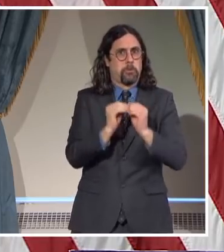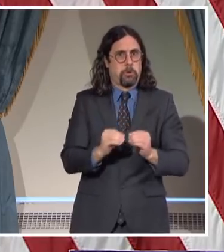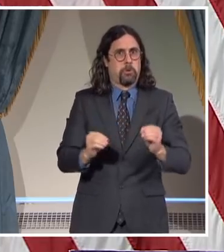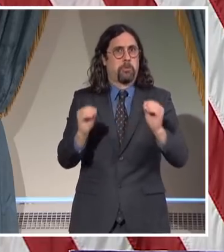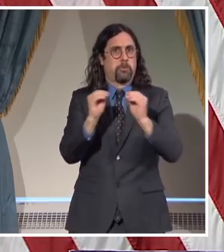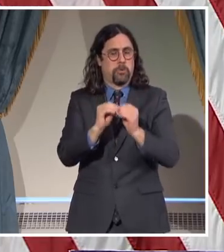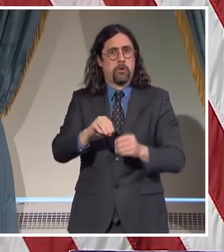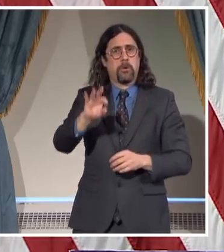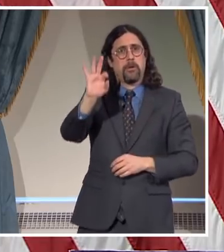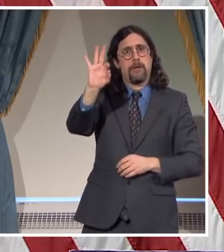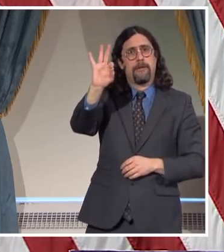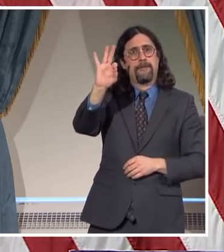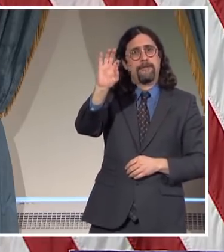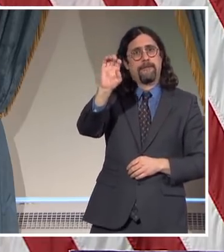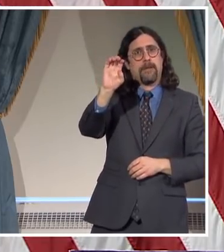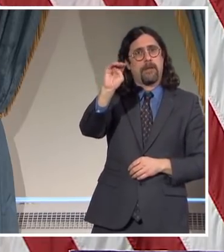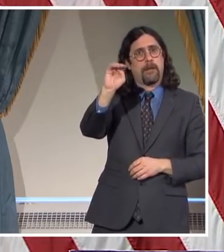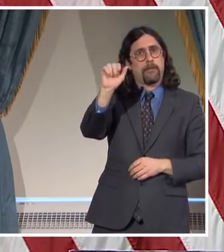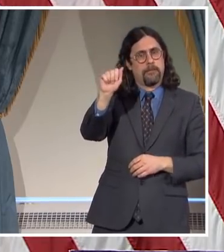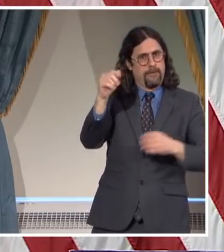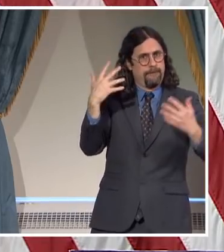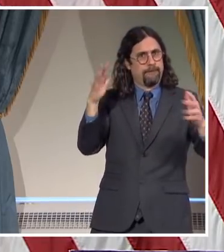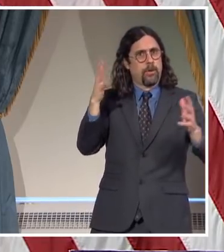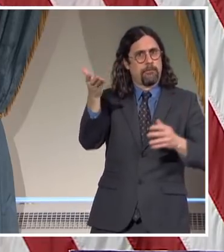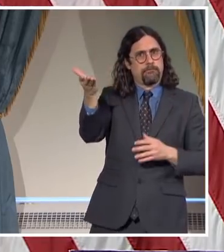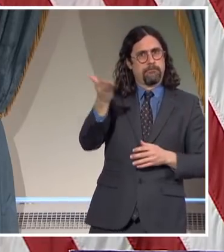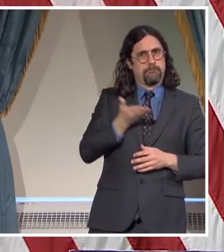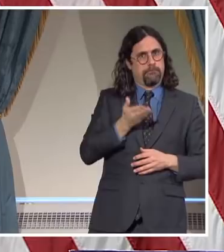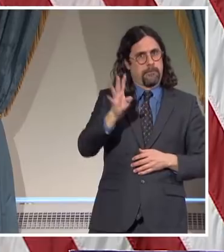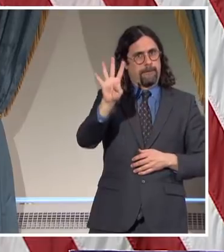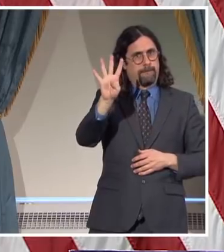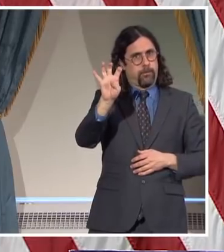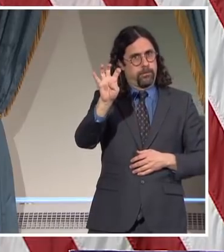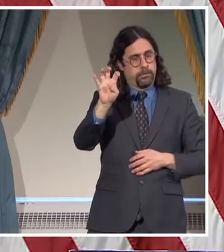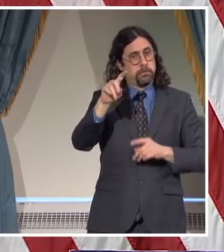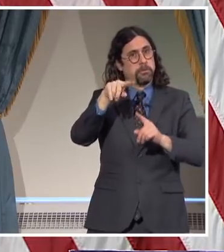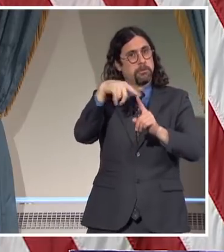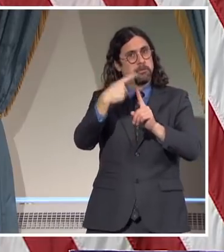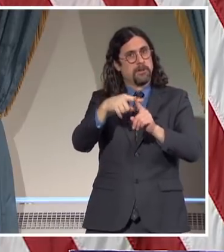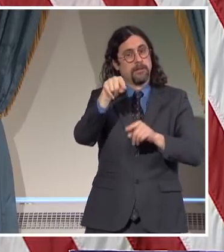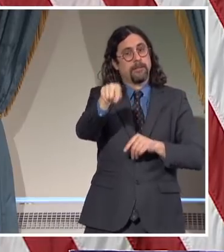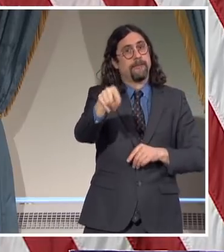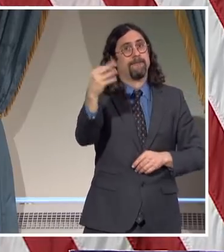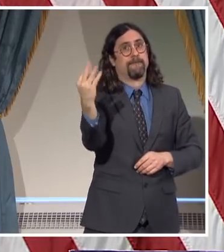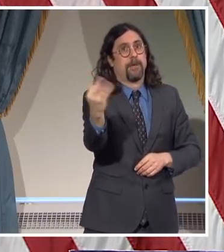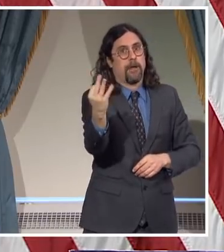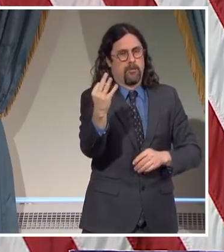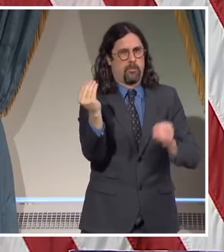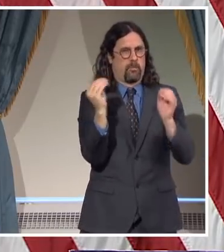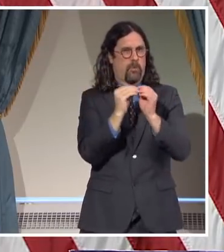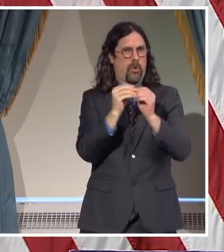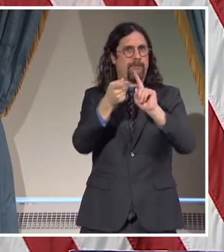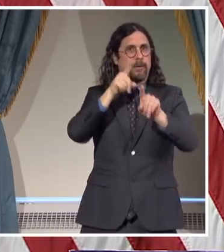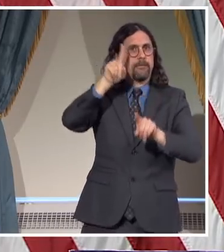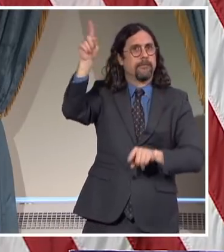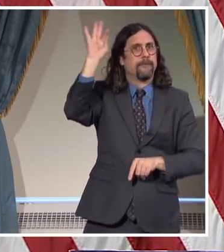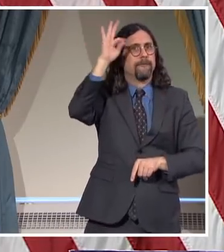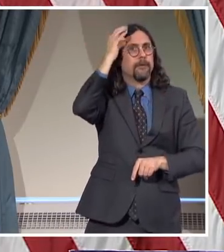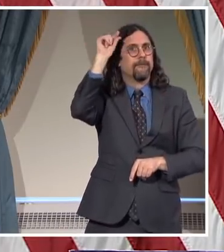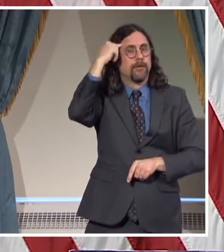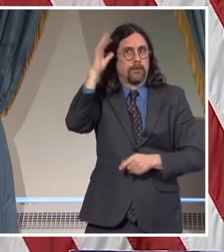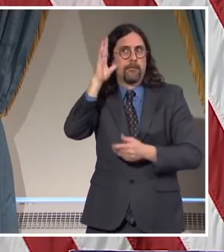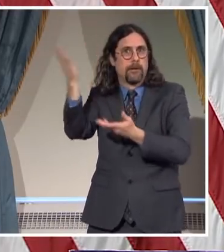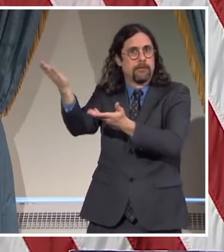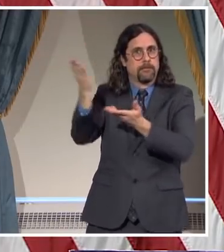from the federal government. A big step in the right direction, but only one step more we must receive, and we must receive